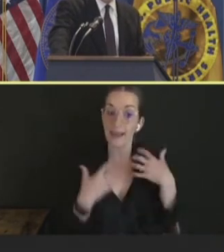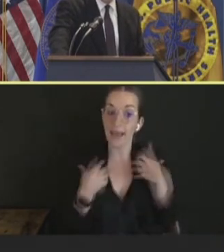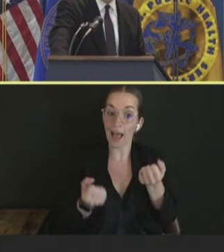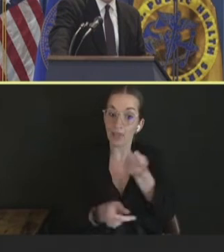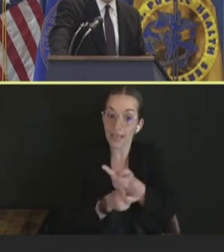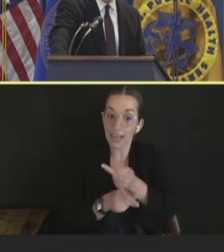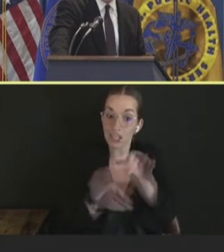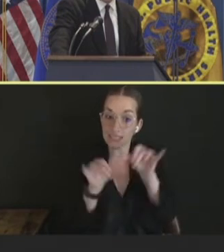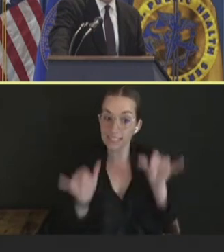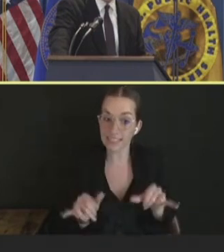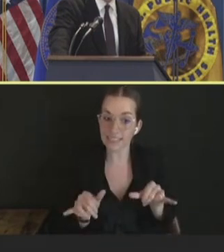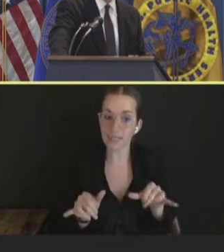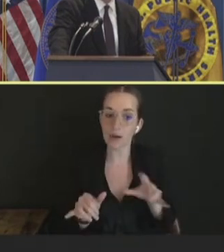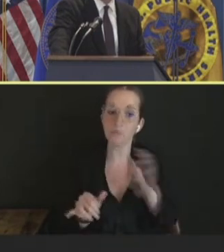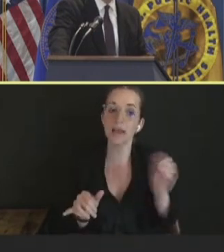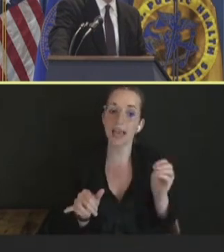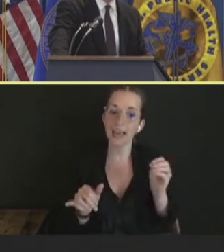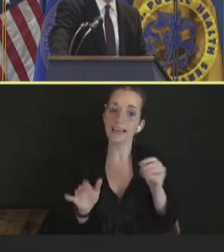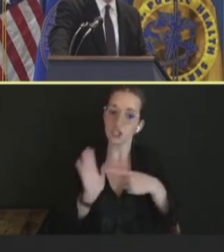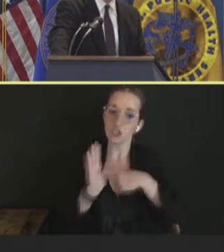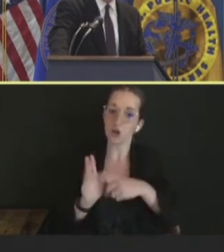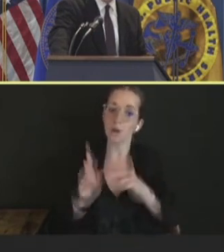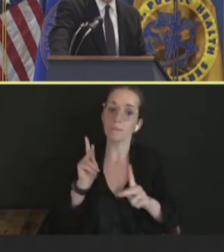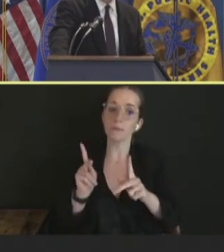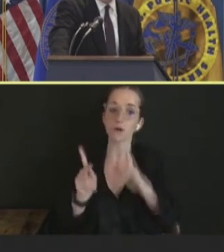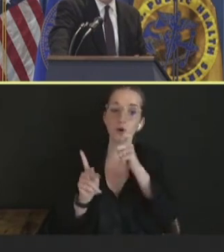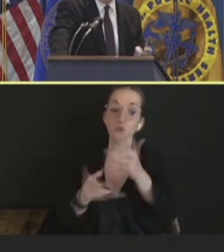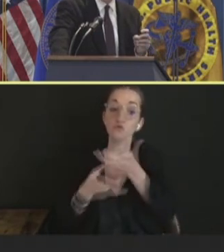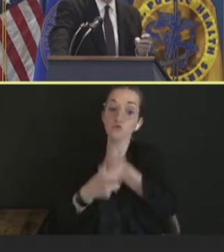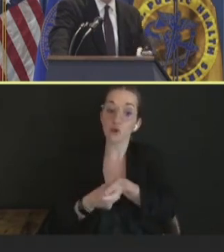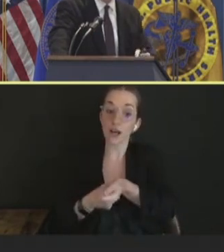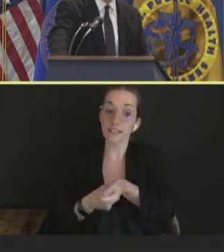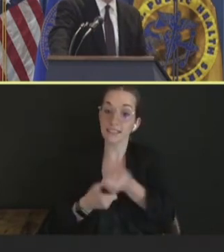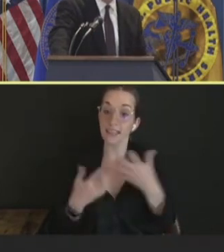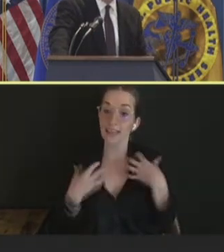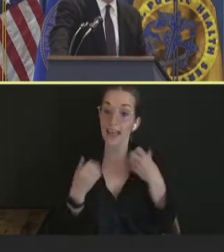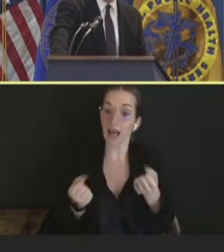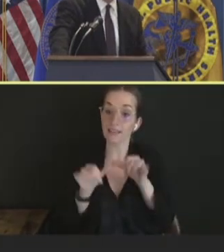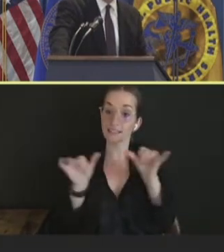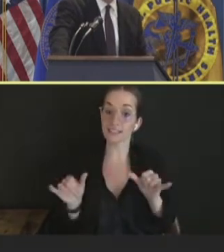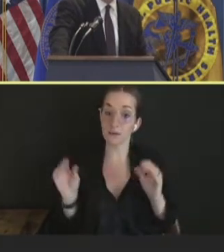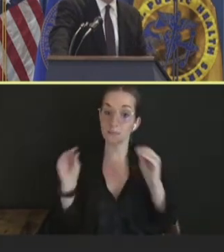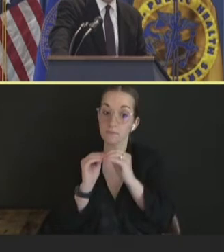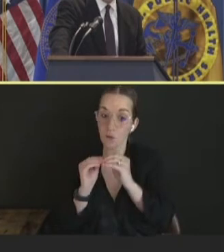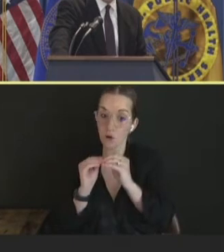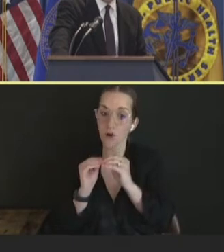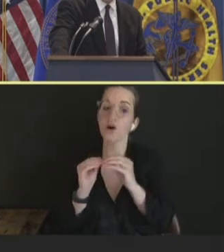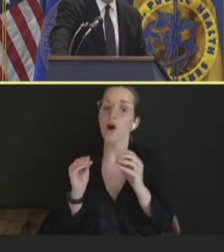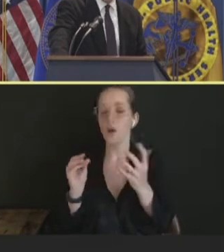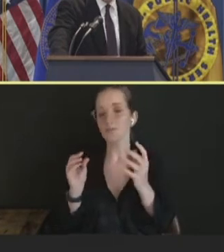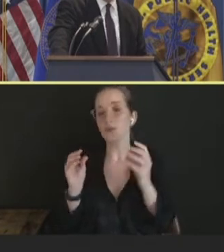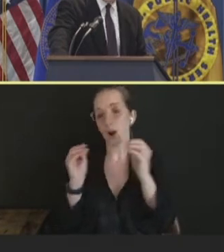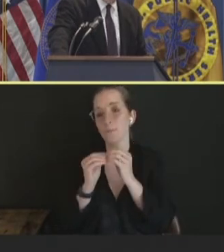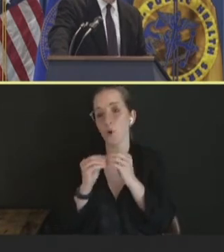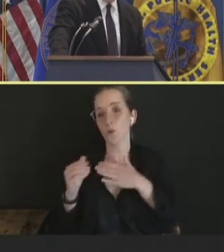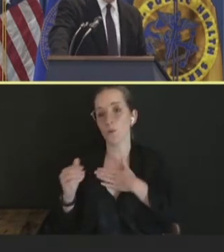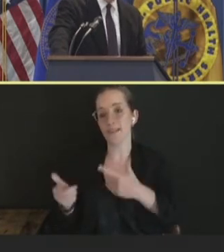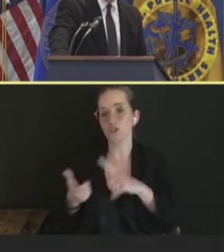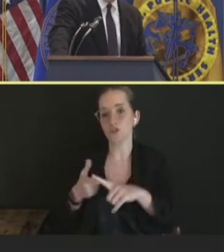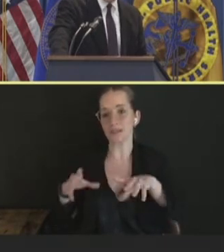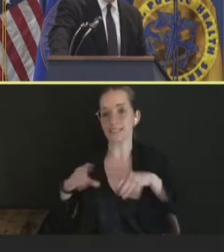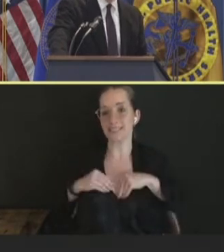the health ecosystem more are more accepting not just of vaccines, but of changing vaccine recommendations. In